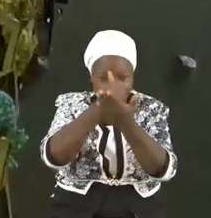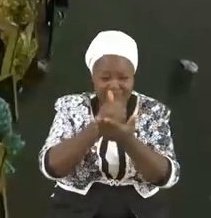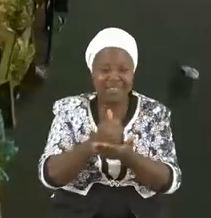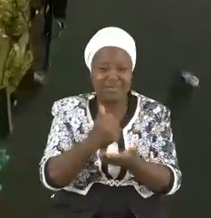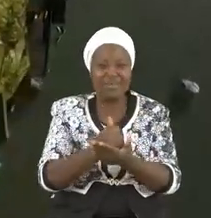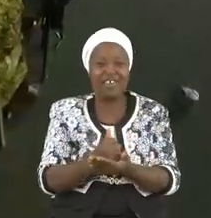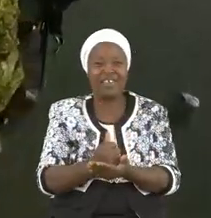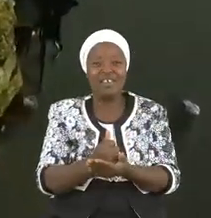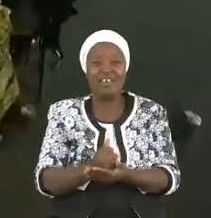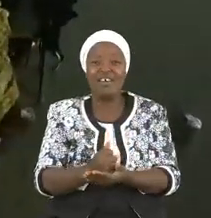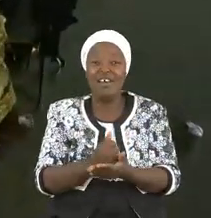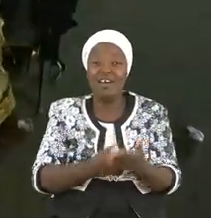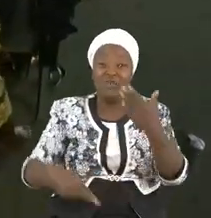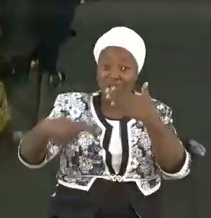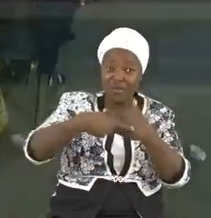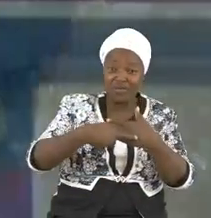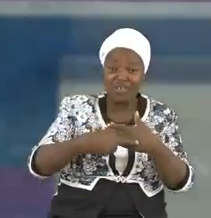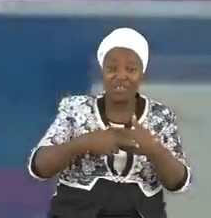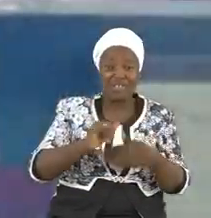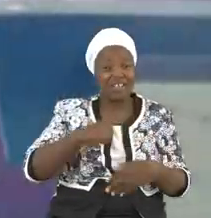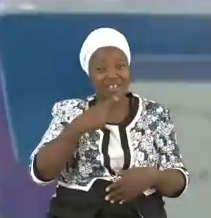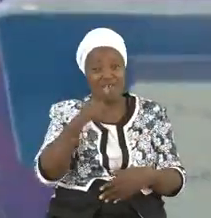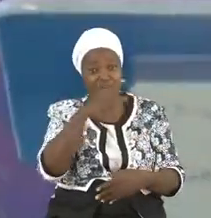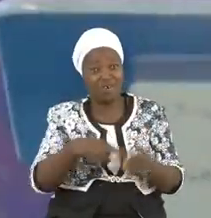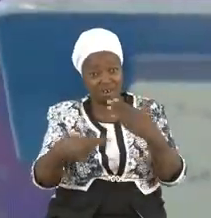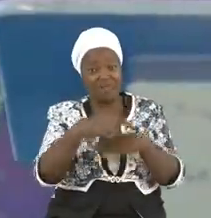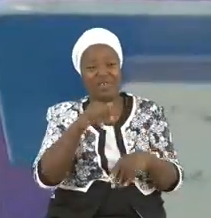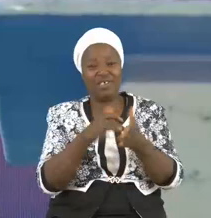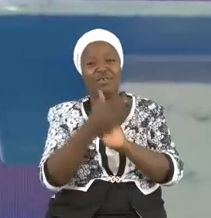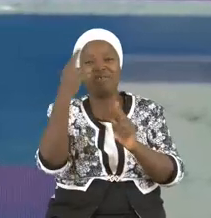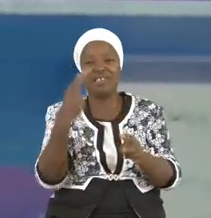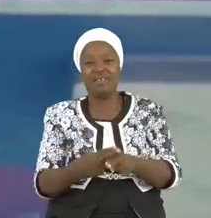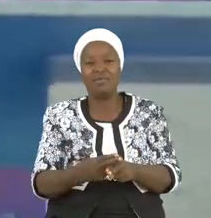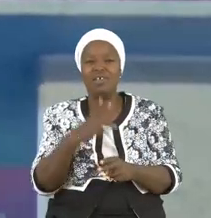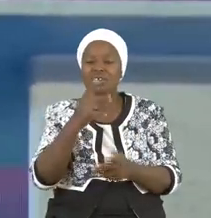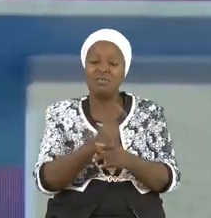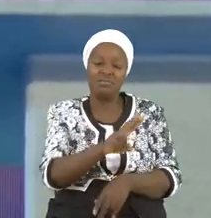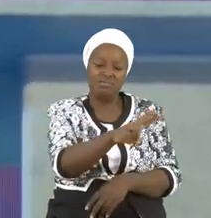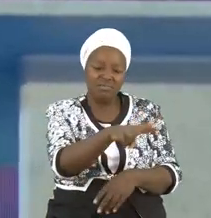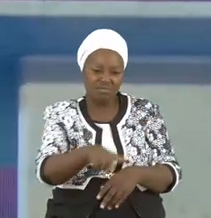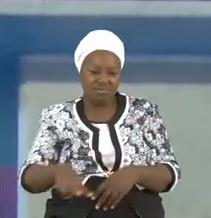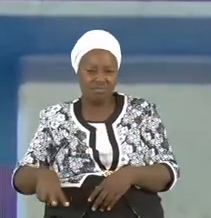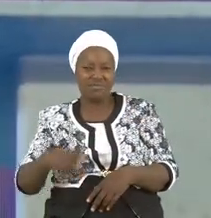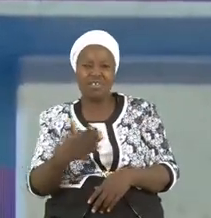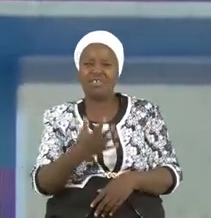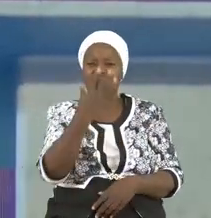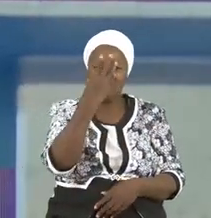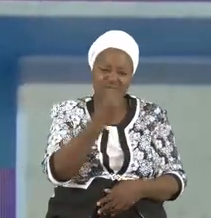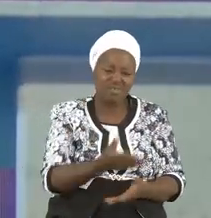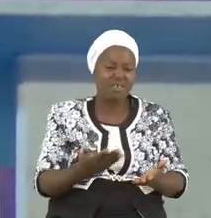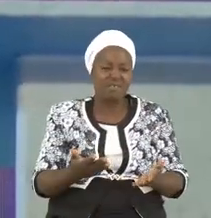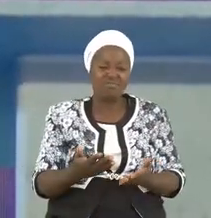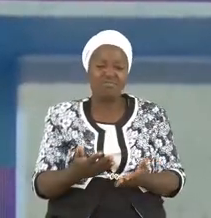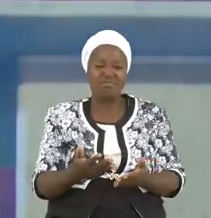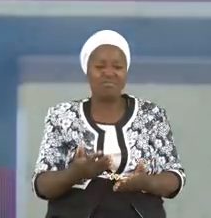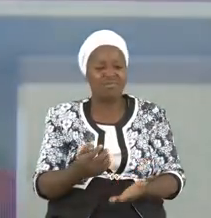recover. You're lying down there, helpless, hopeless, dejected. Good news